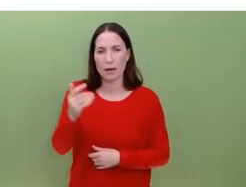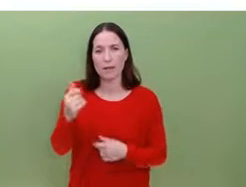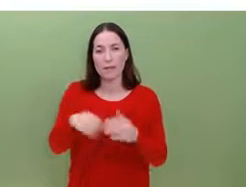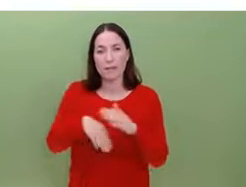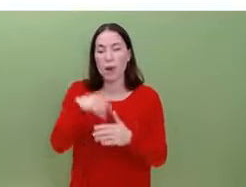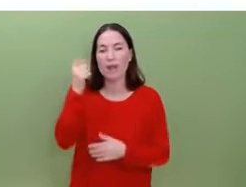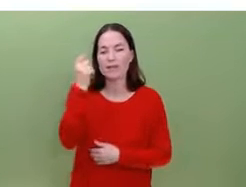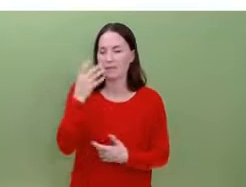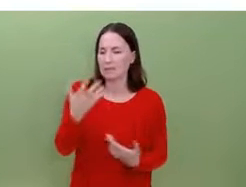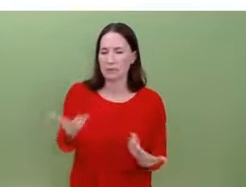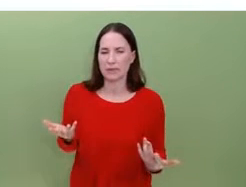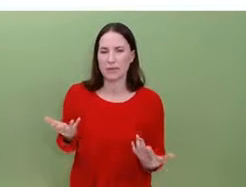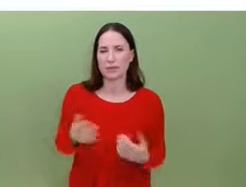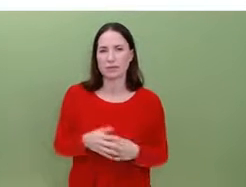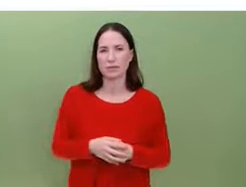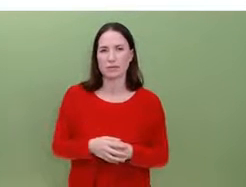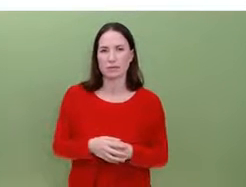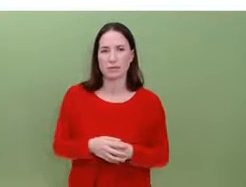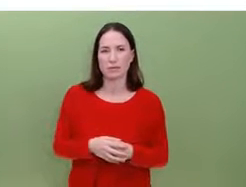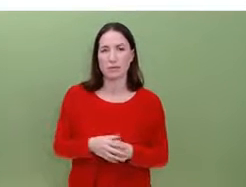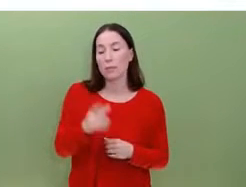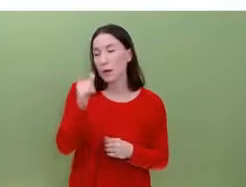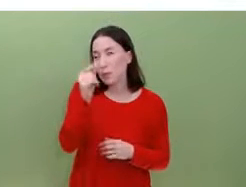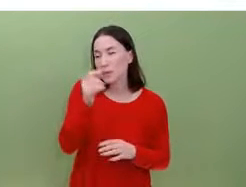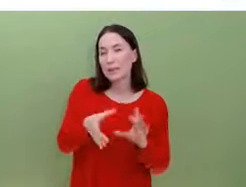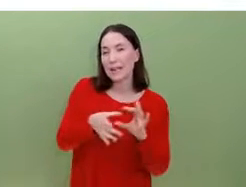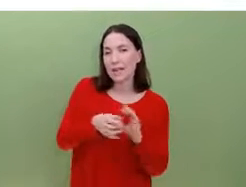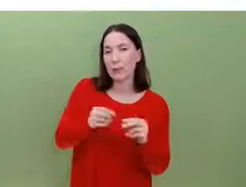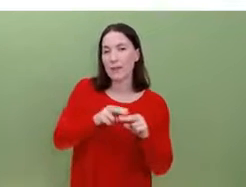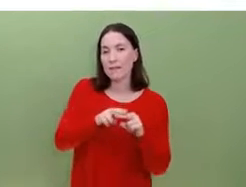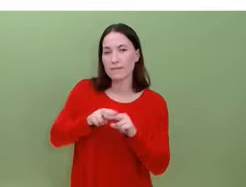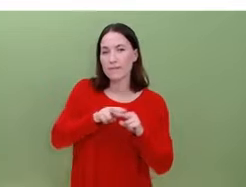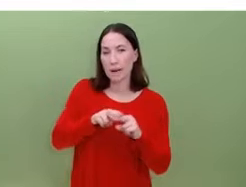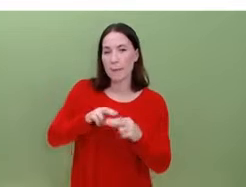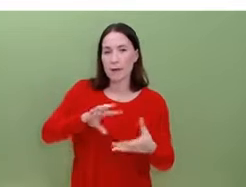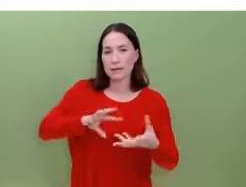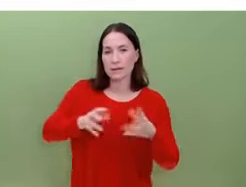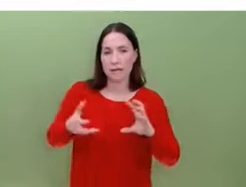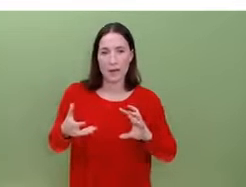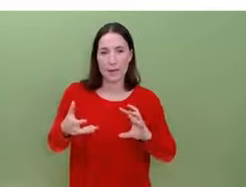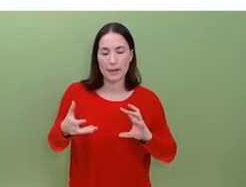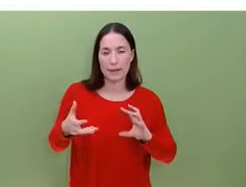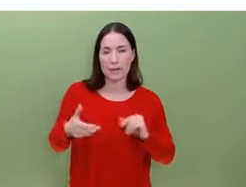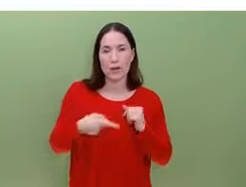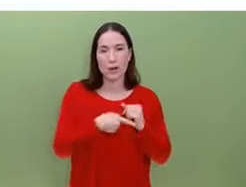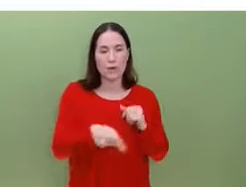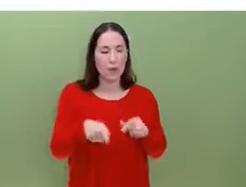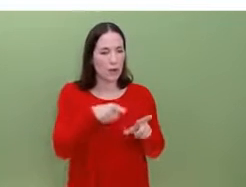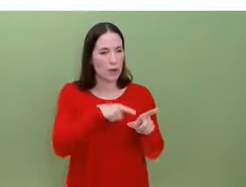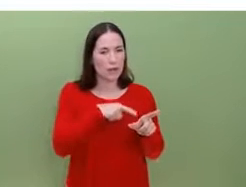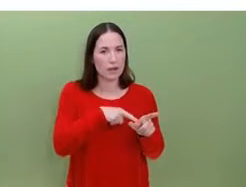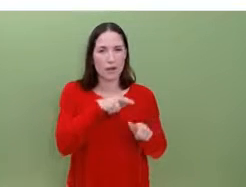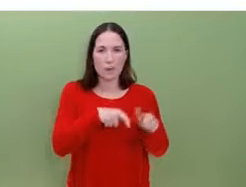think it's possible to understand in terms of family dynamics that in young people who are perhaps